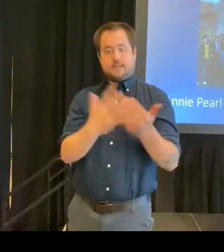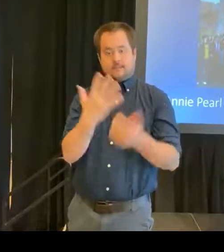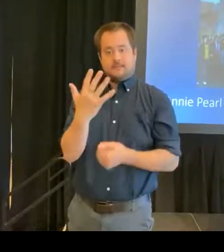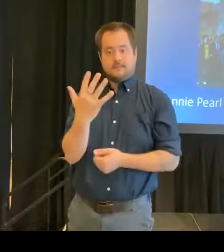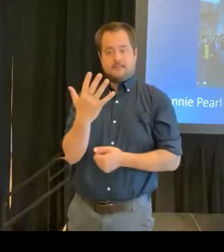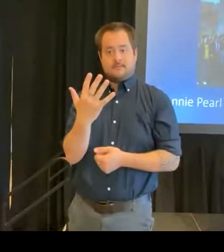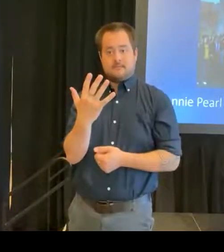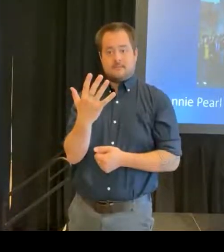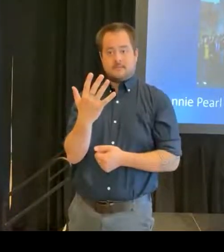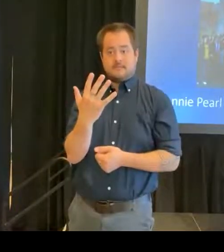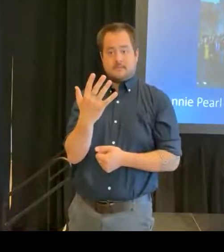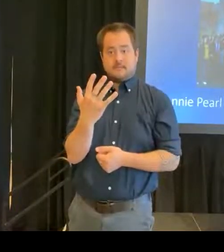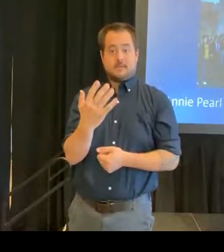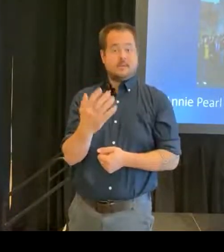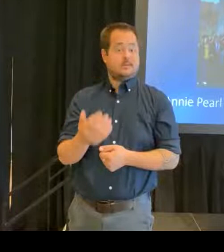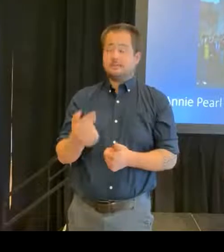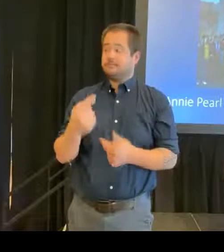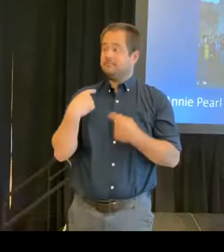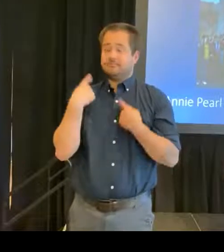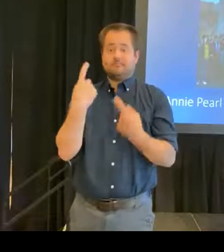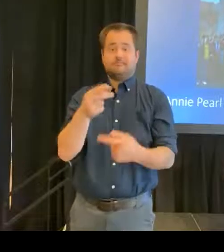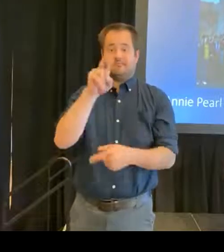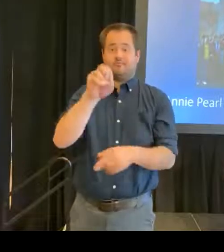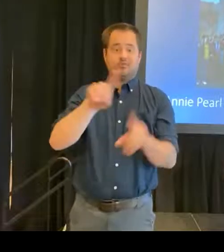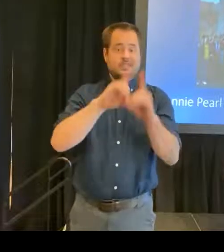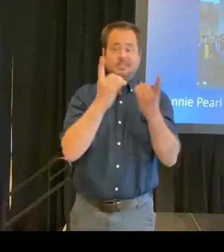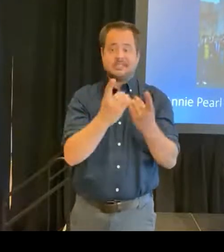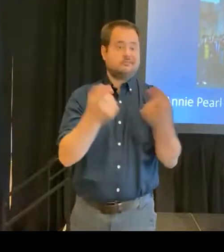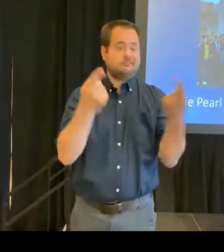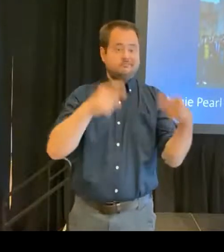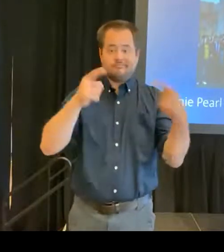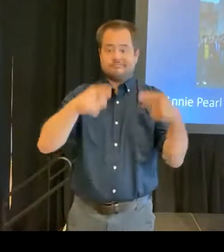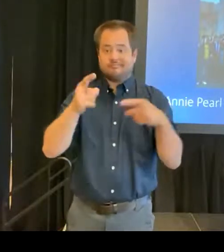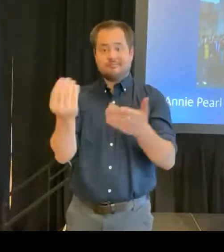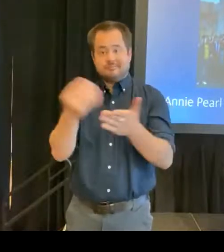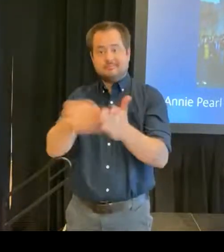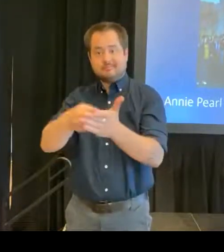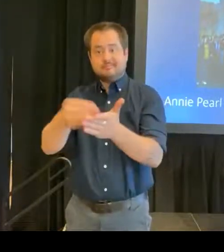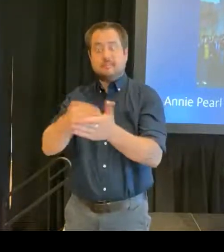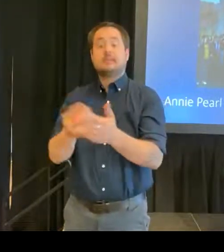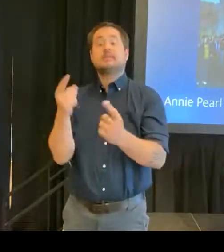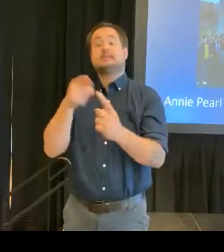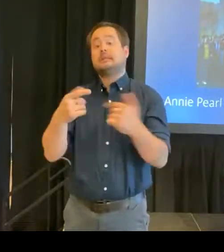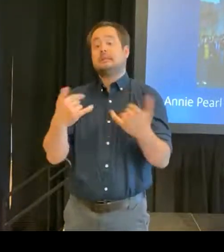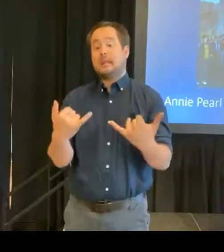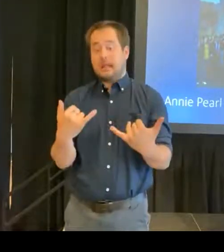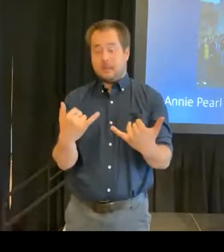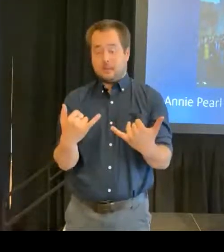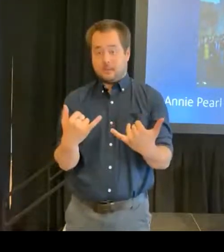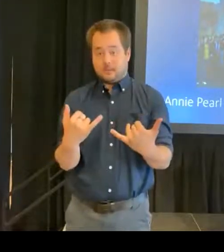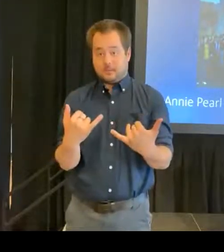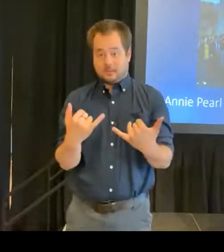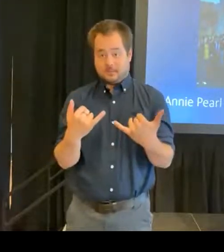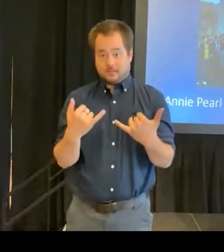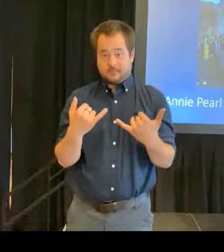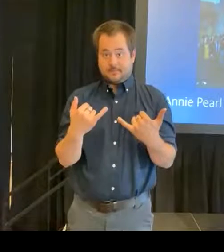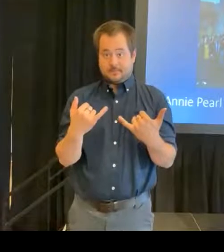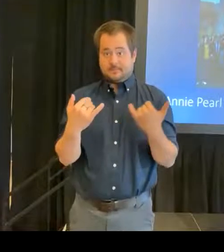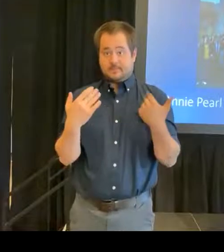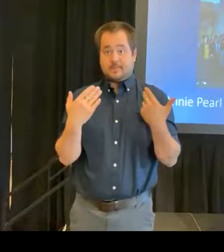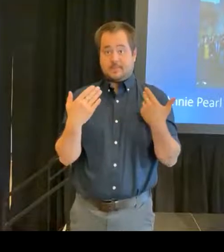And they've been redistricting all the time until now. They've almost got a